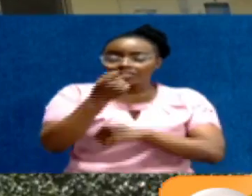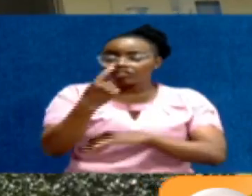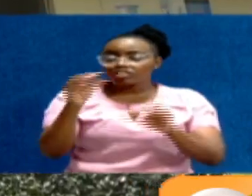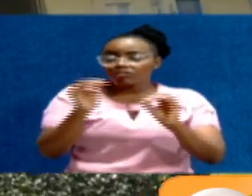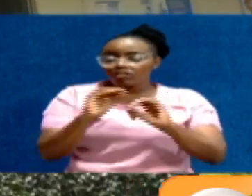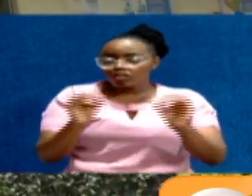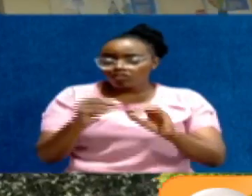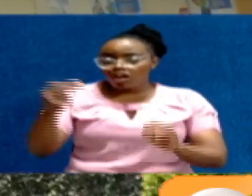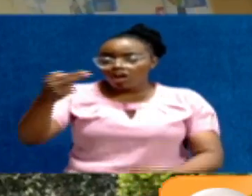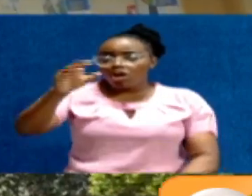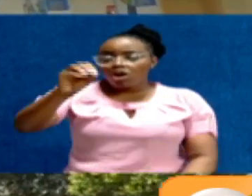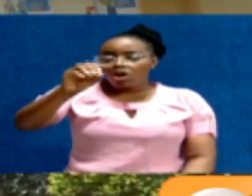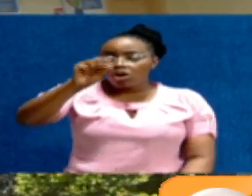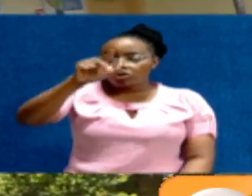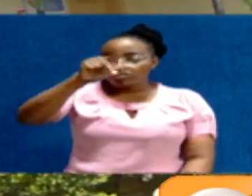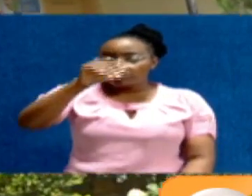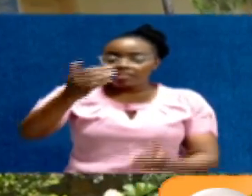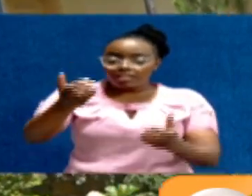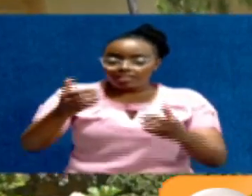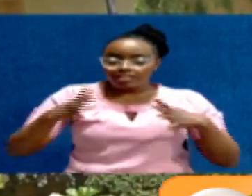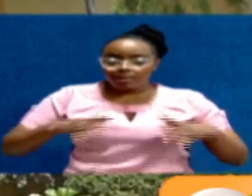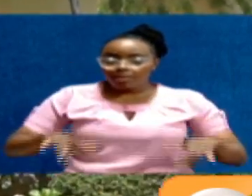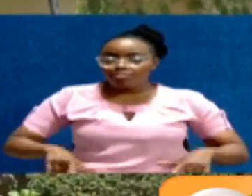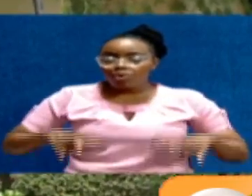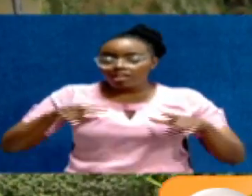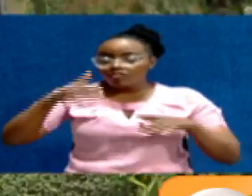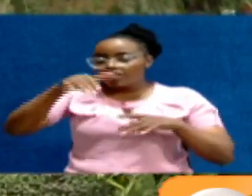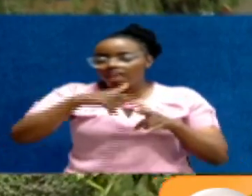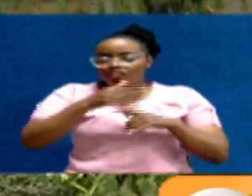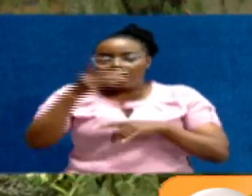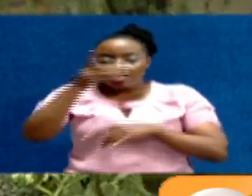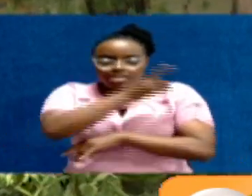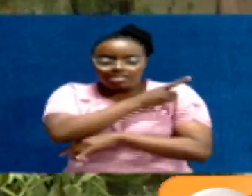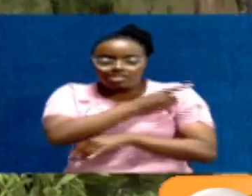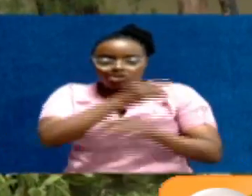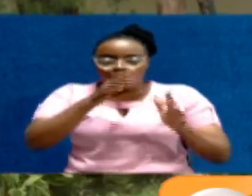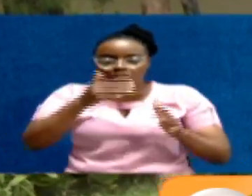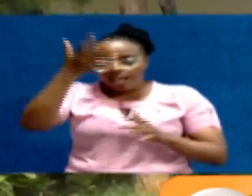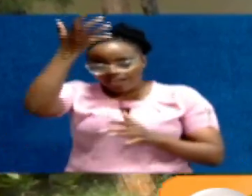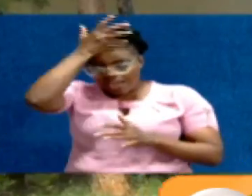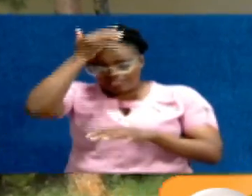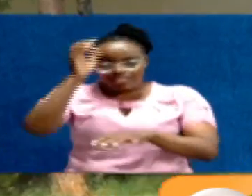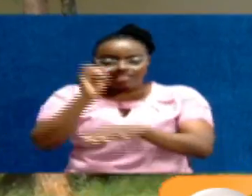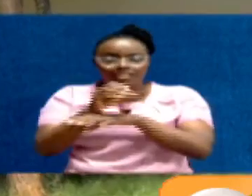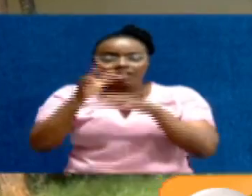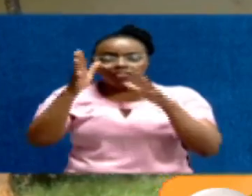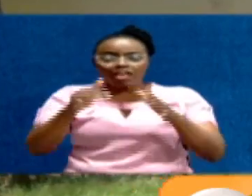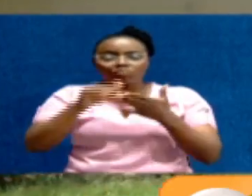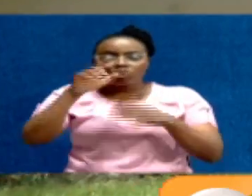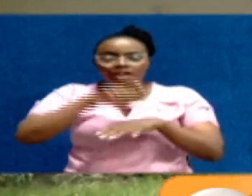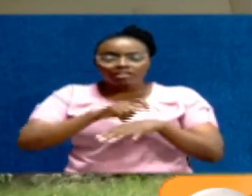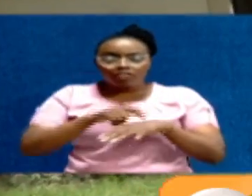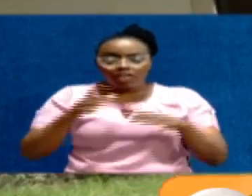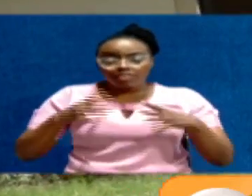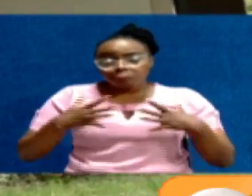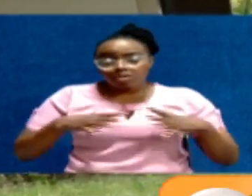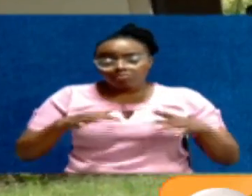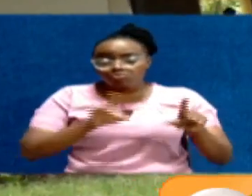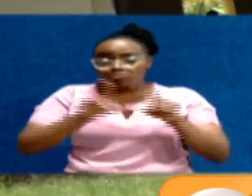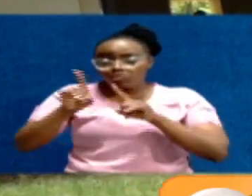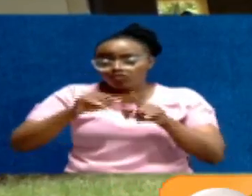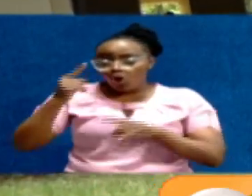treatment, a hospice requires resident staff, nurses, a doctor, counselors, and in many cases transport